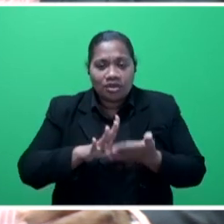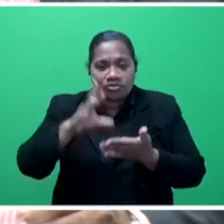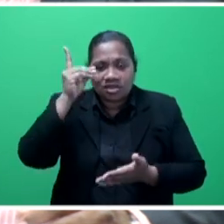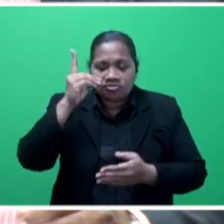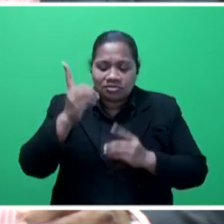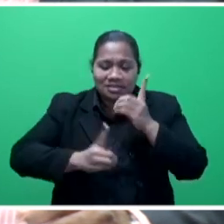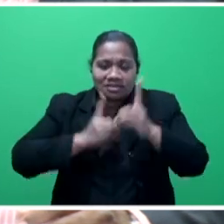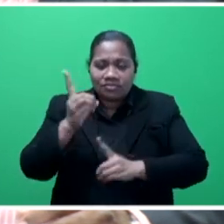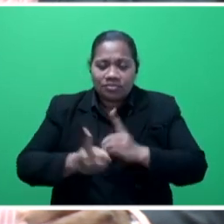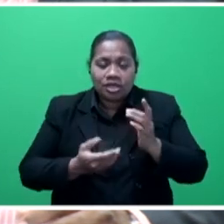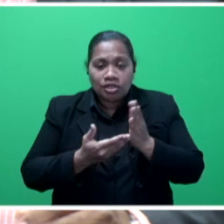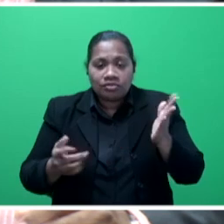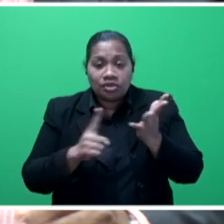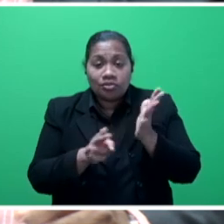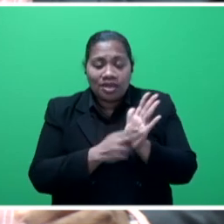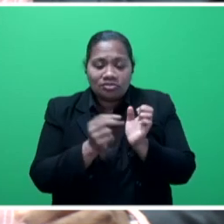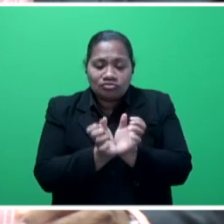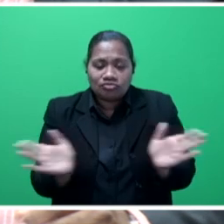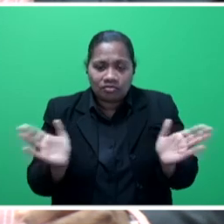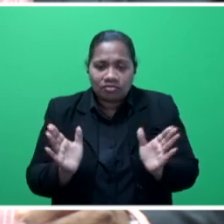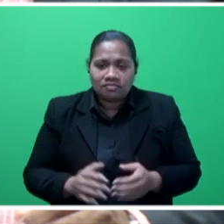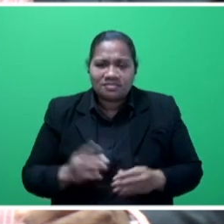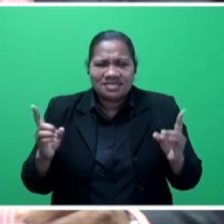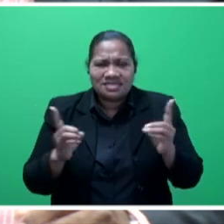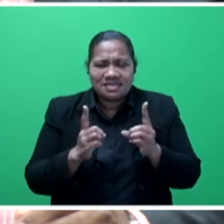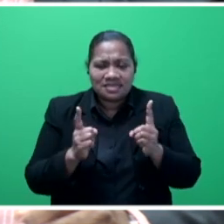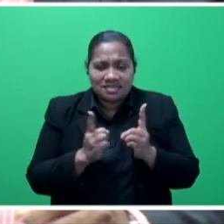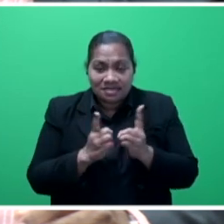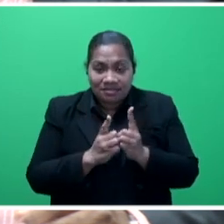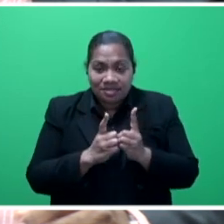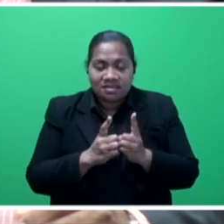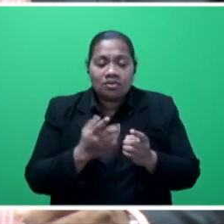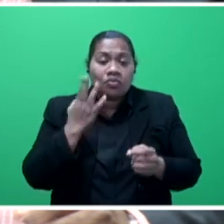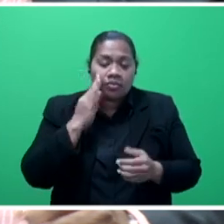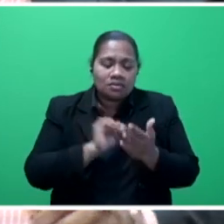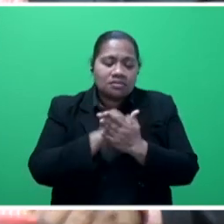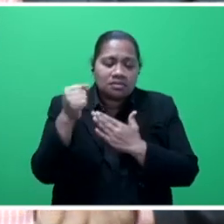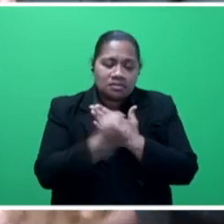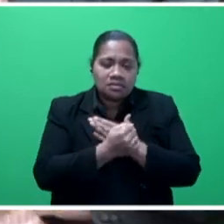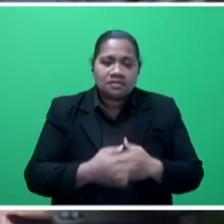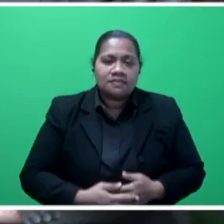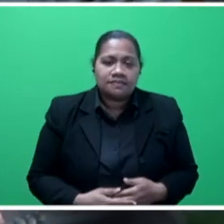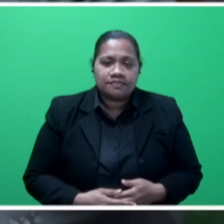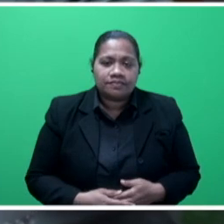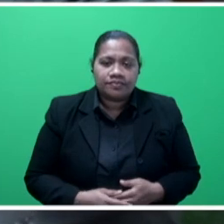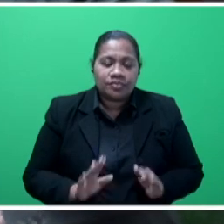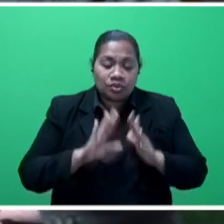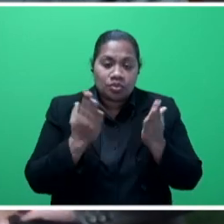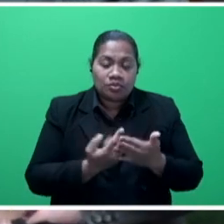UN General Assembly in September. It will take global commitment, adequate